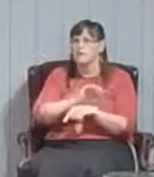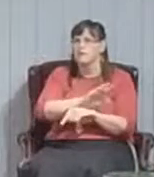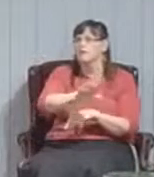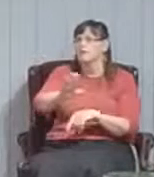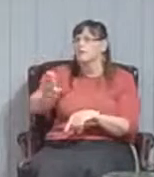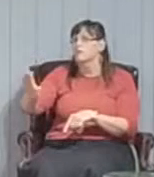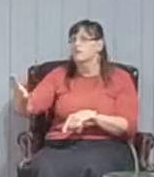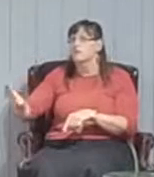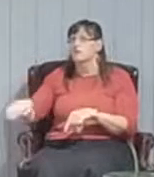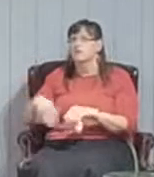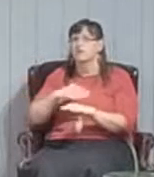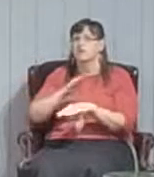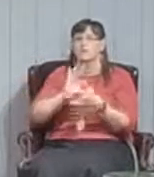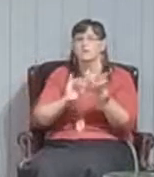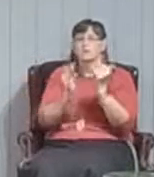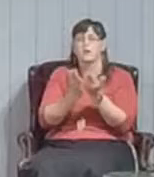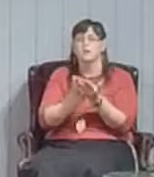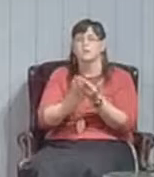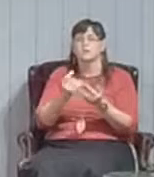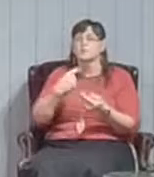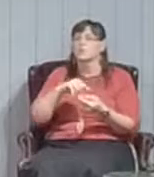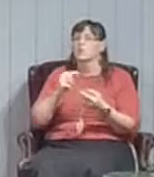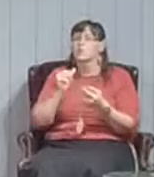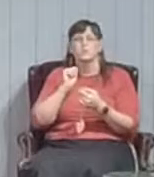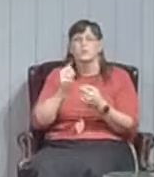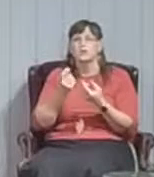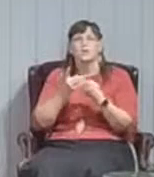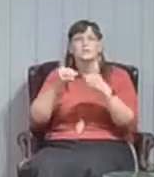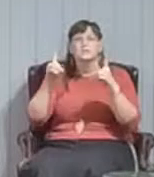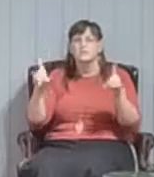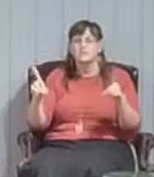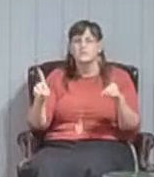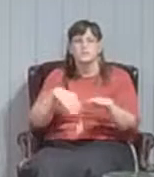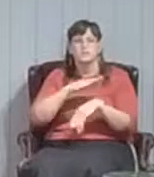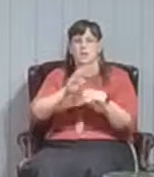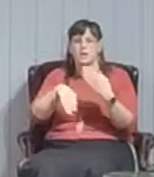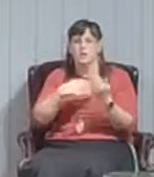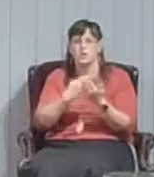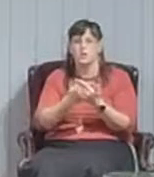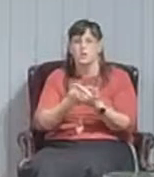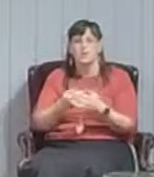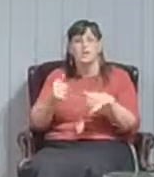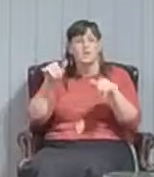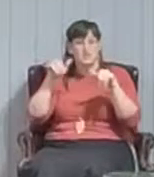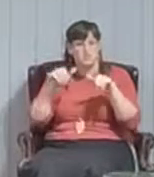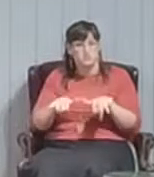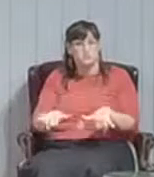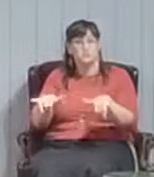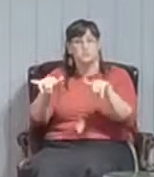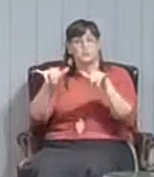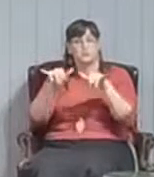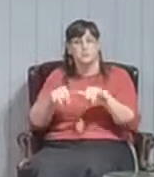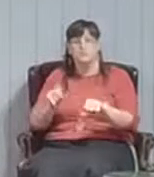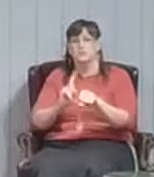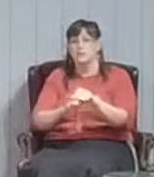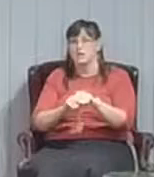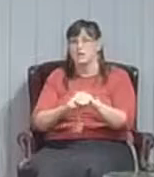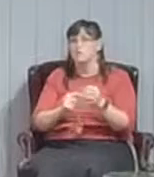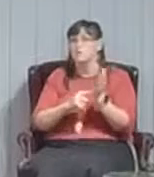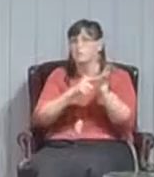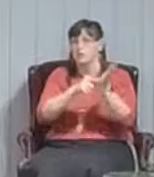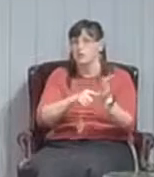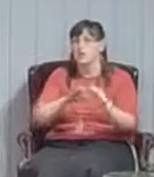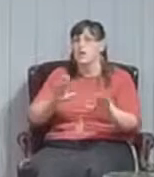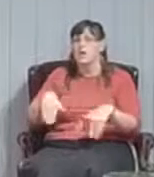not different at all. In fact, he spent a good deal of time, whenever time he came to my house, pointing out how